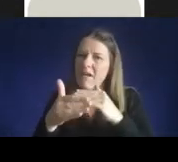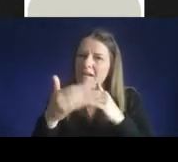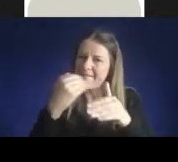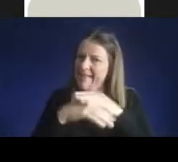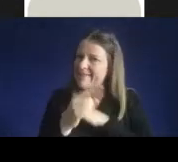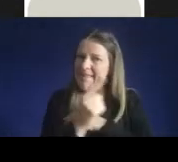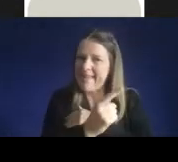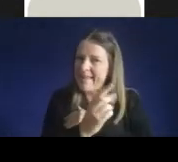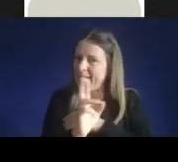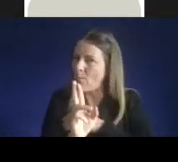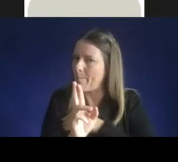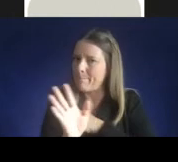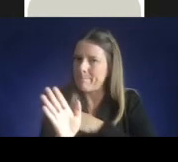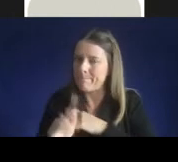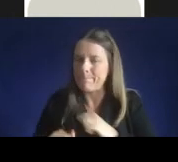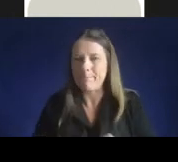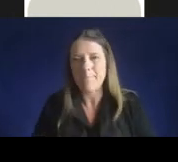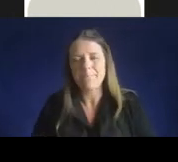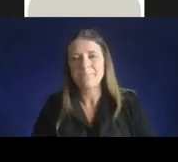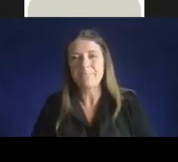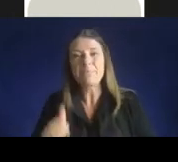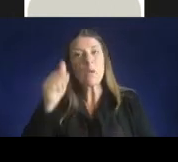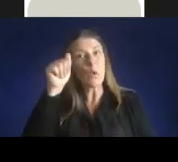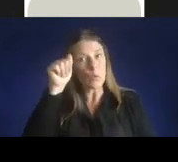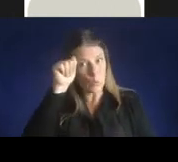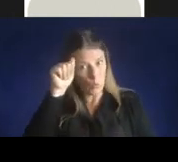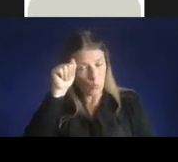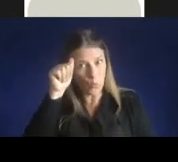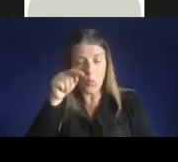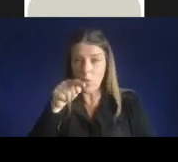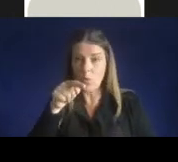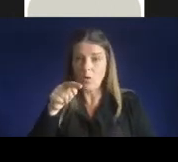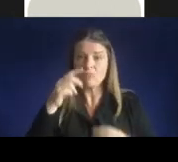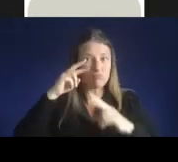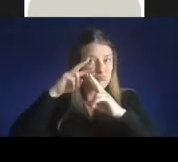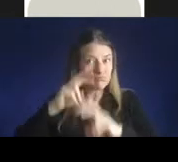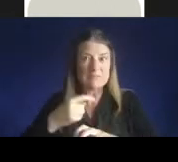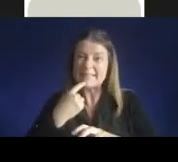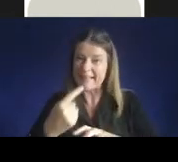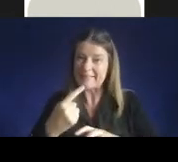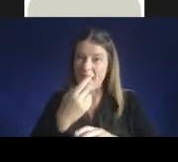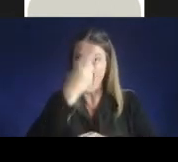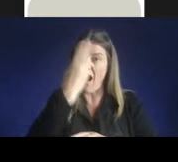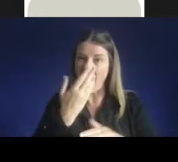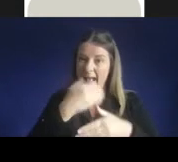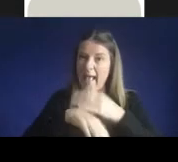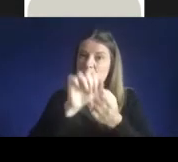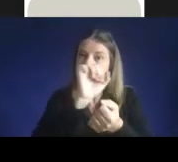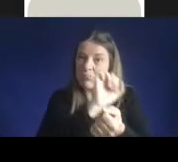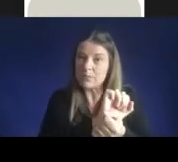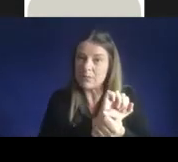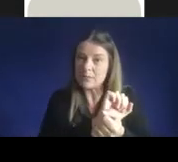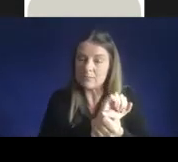We know that the statistics of art in prison work in reducing both reoffending rates and in mental health.